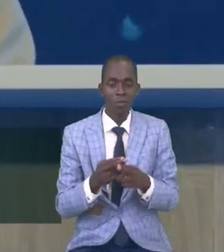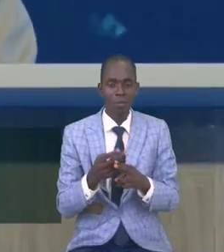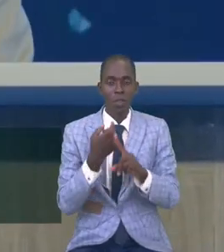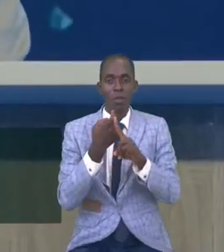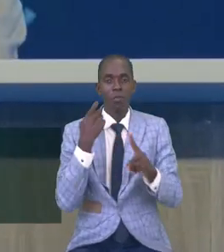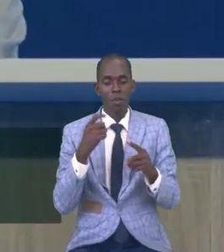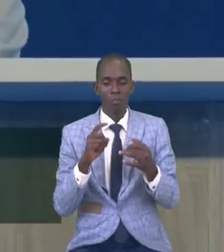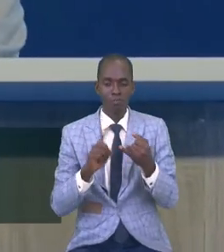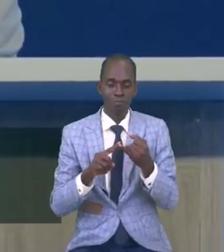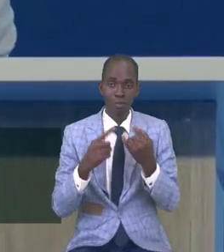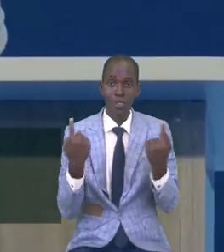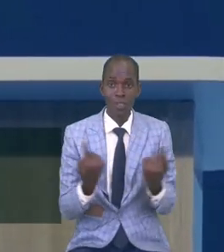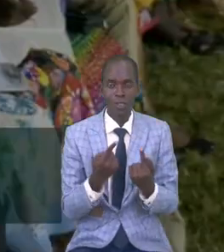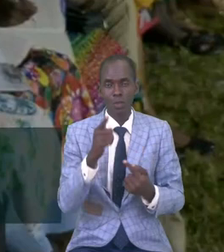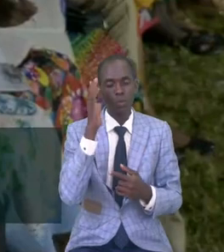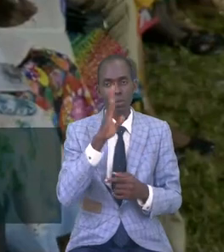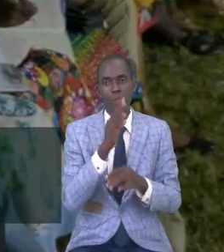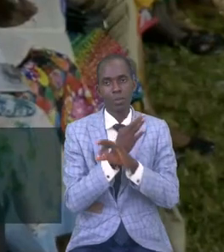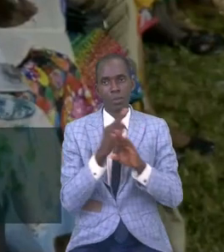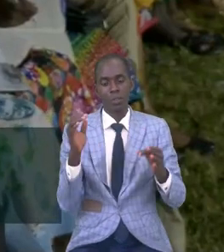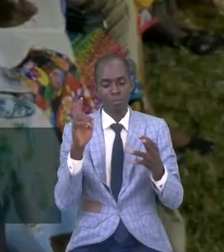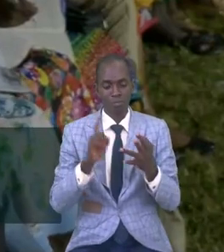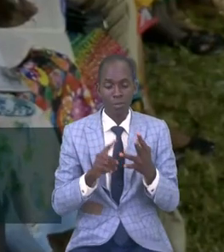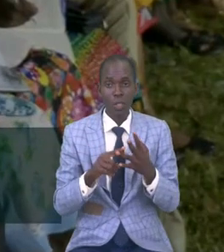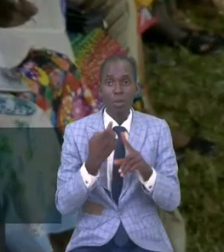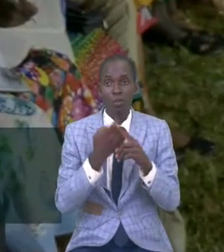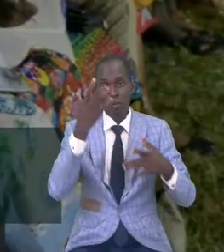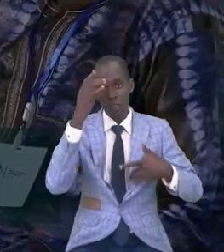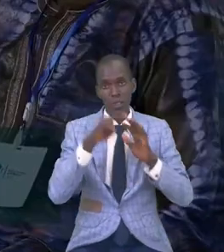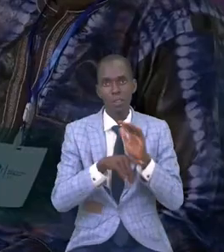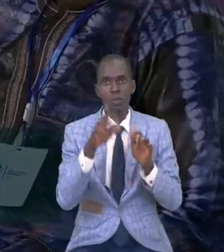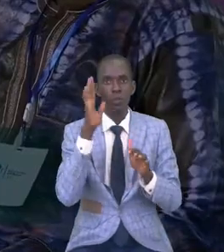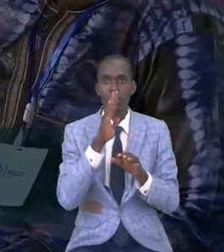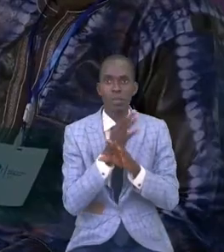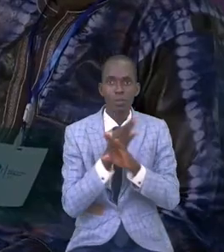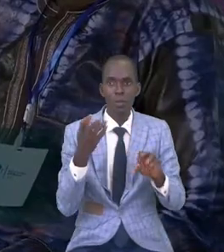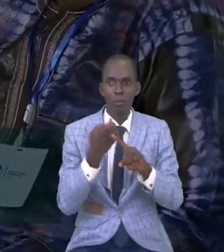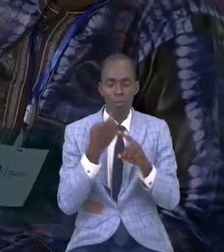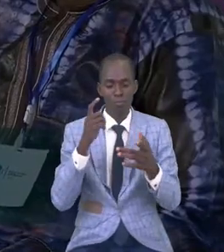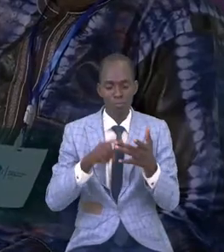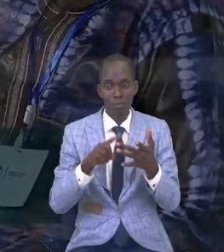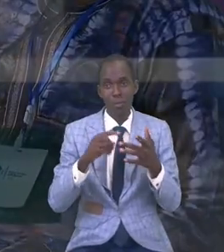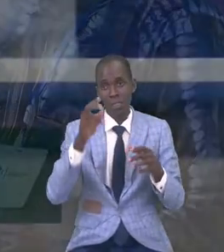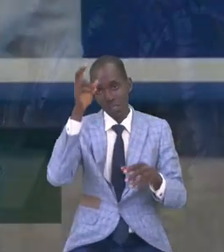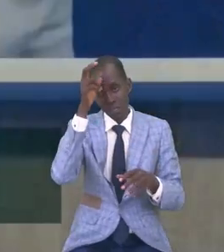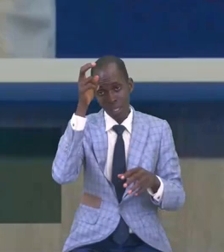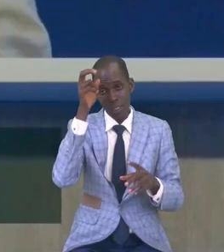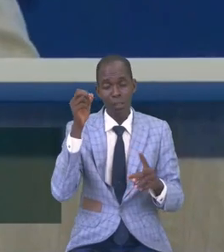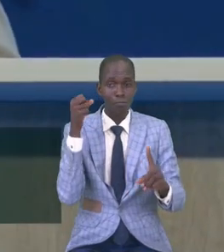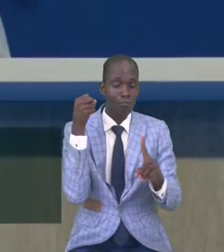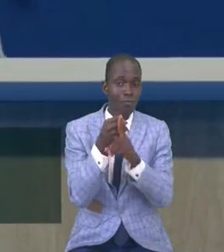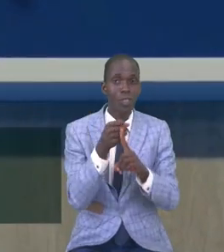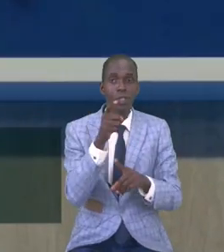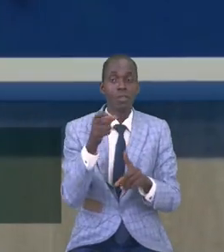sin, you'll be free. From sickness, you'll be free. From satanic affliction, you'll be